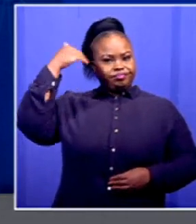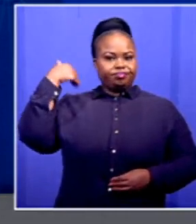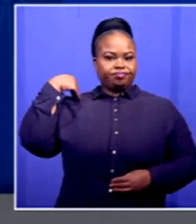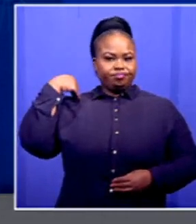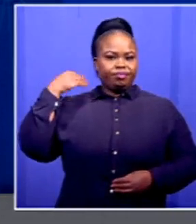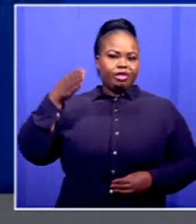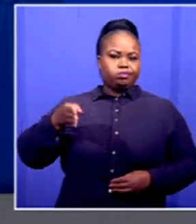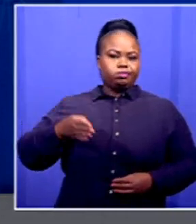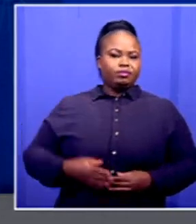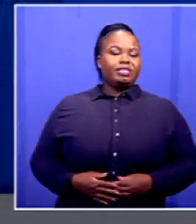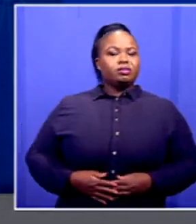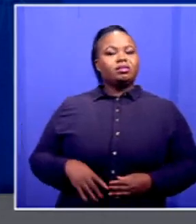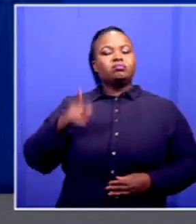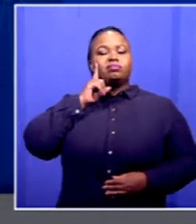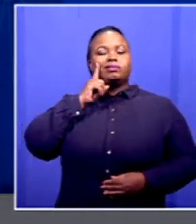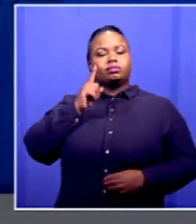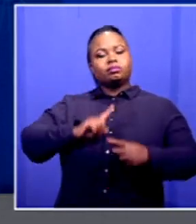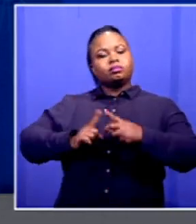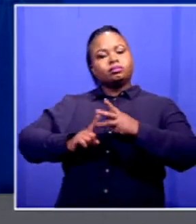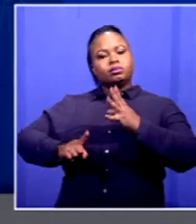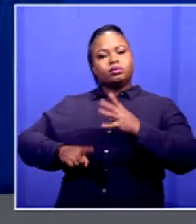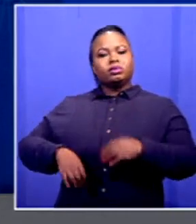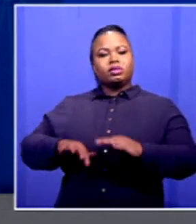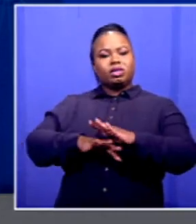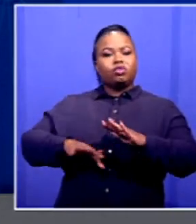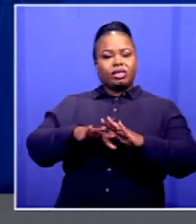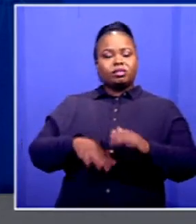Nkosazana Dlamini-Zuma, looking at quite a number of areas,